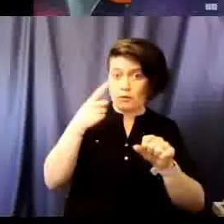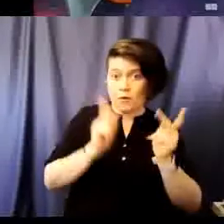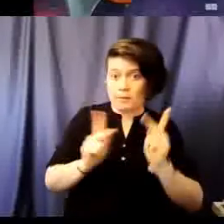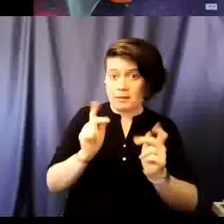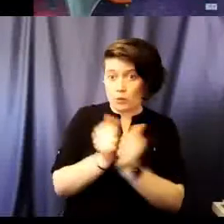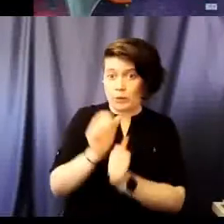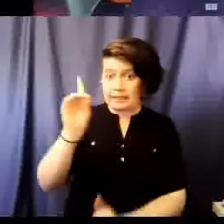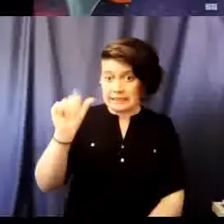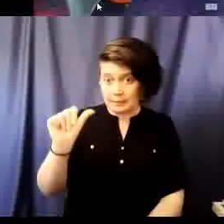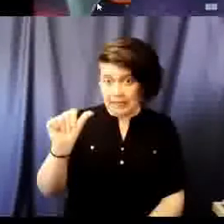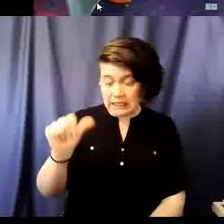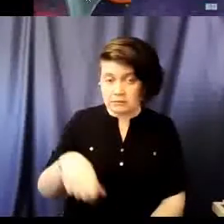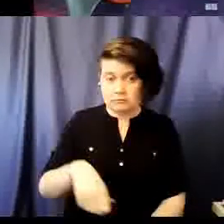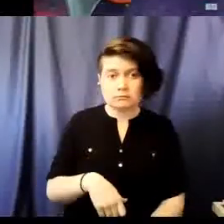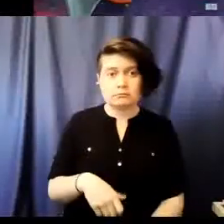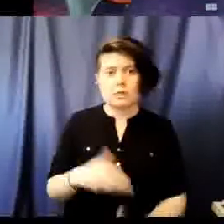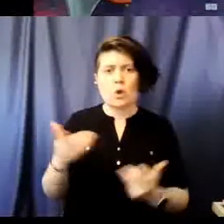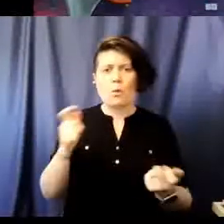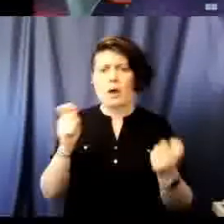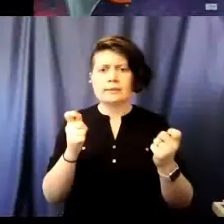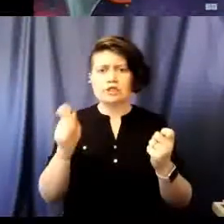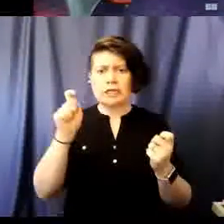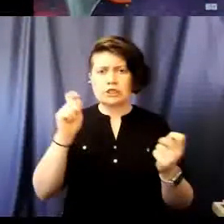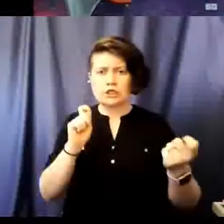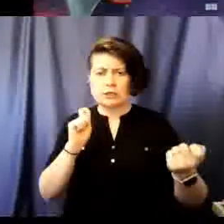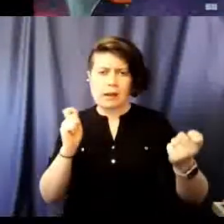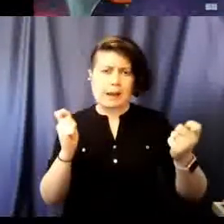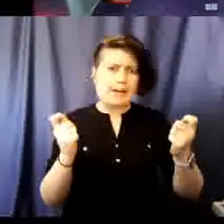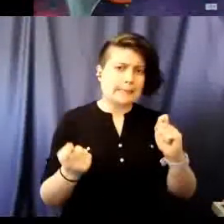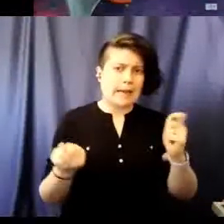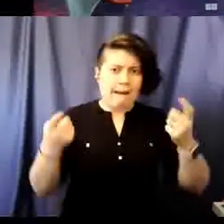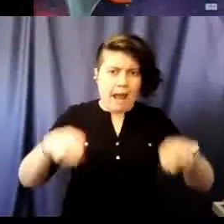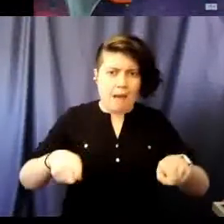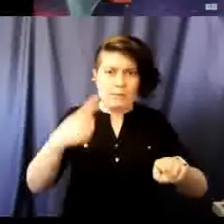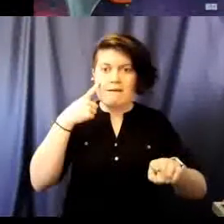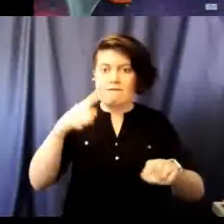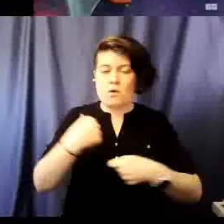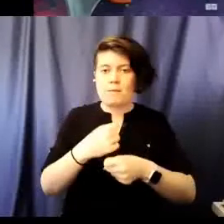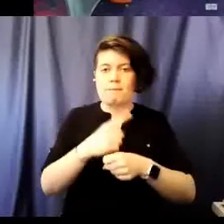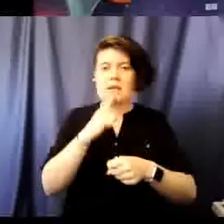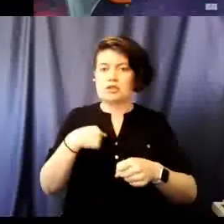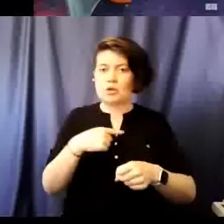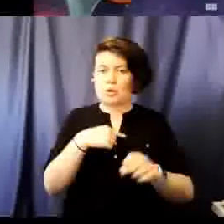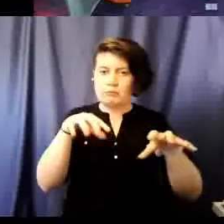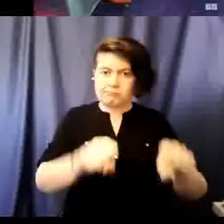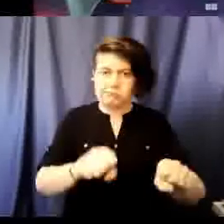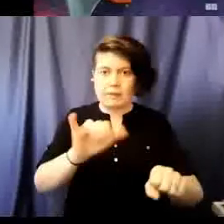disabilities? And what changes need to be made to secure the group location?